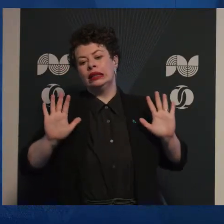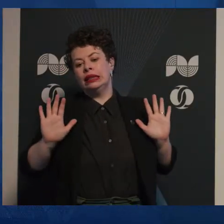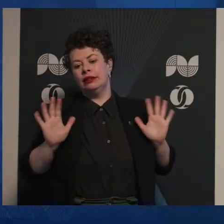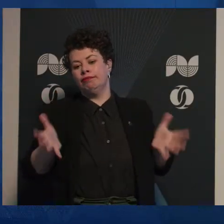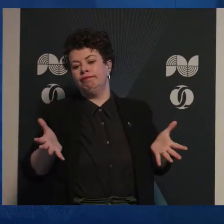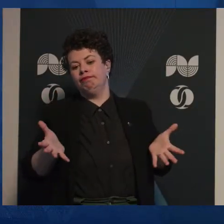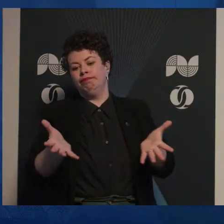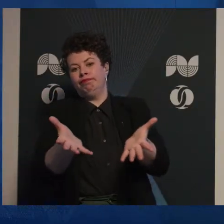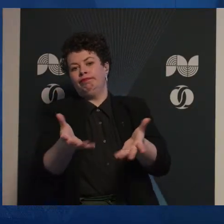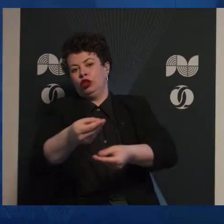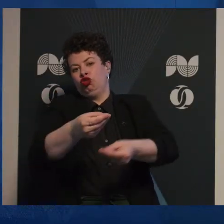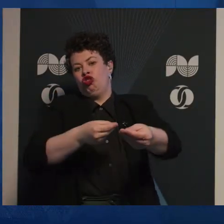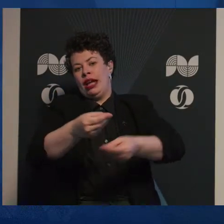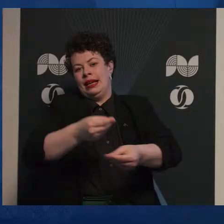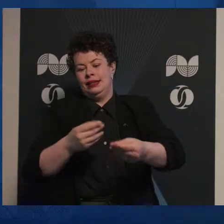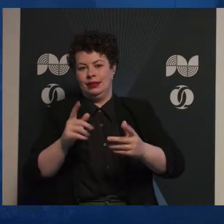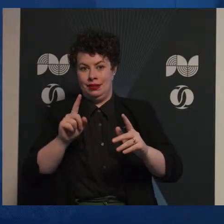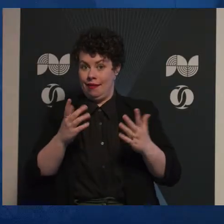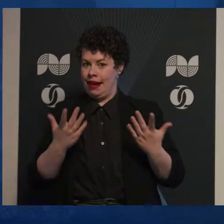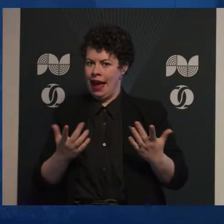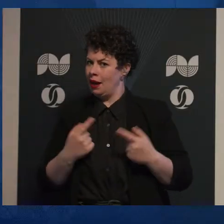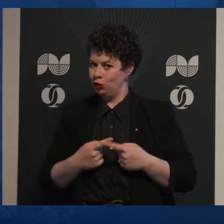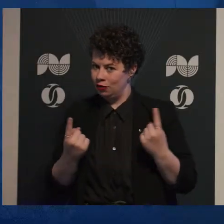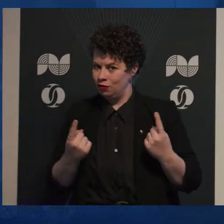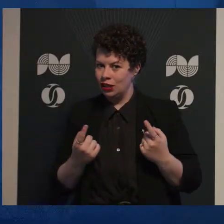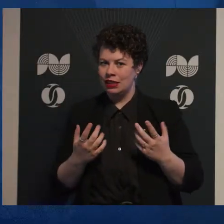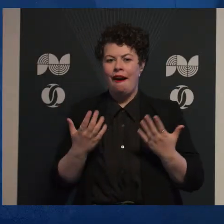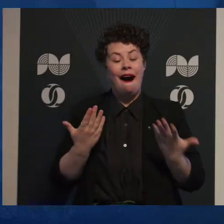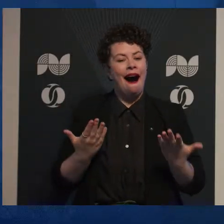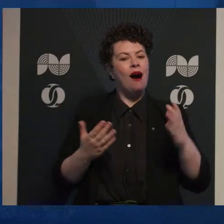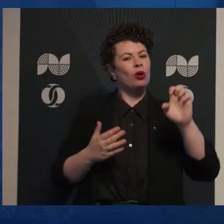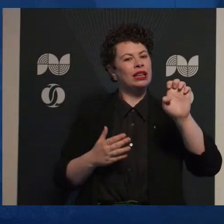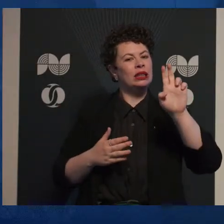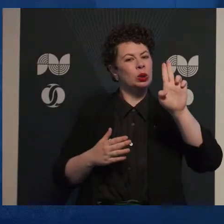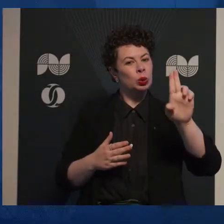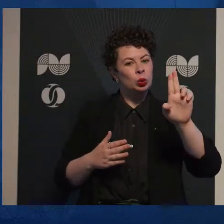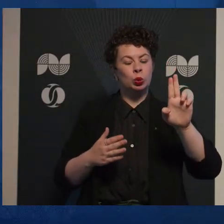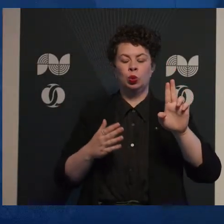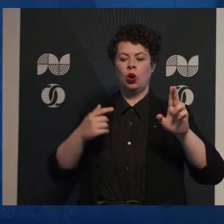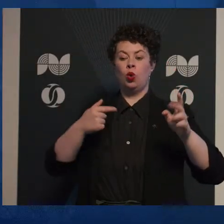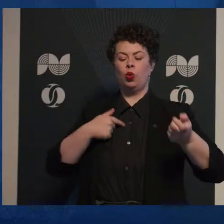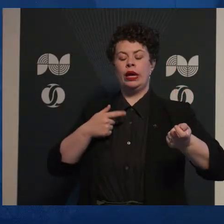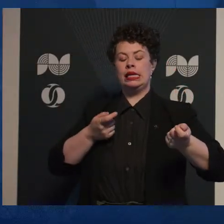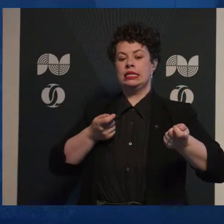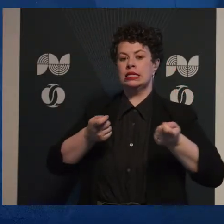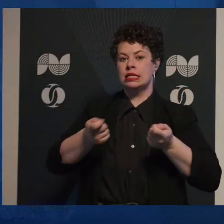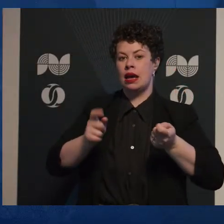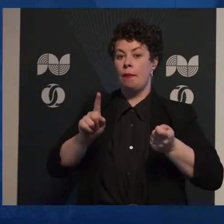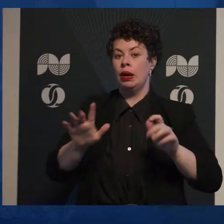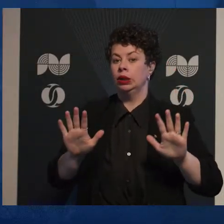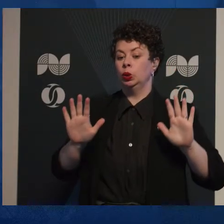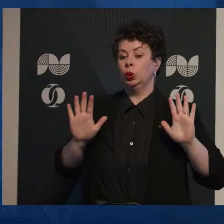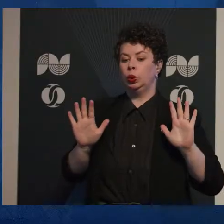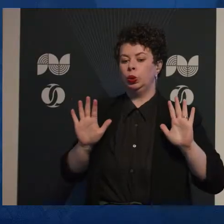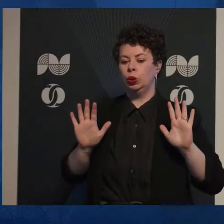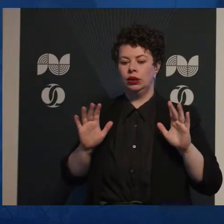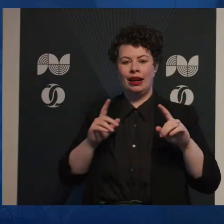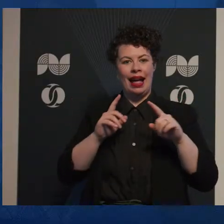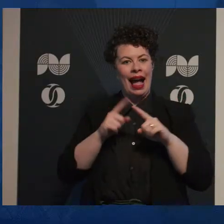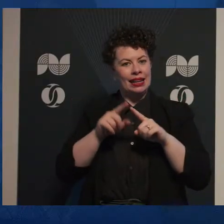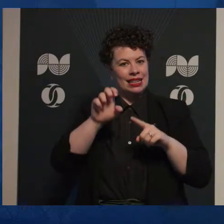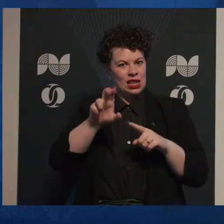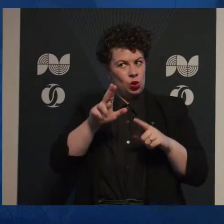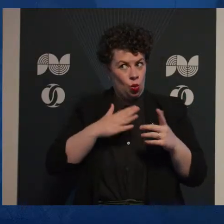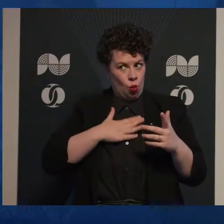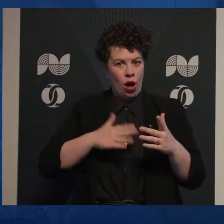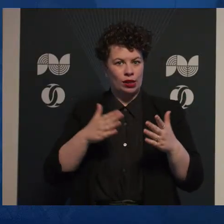you, in the EU, navigate this trade-off between a continued trying to be the global defender of